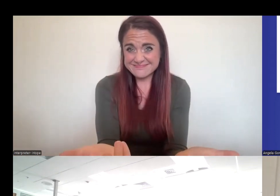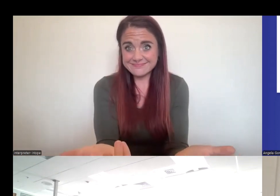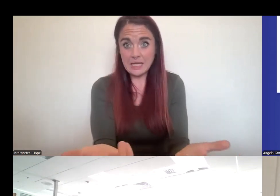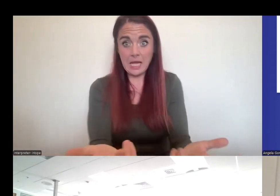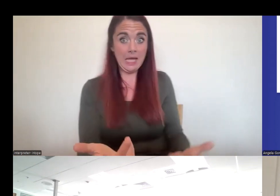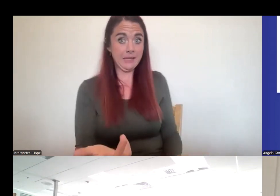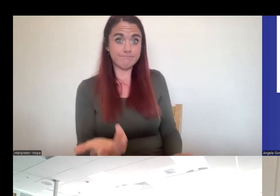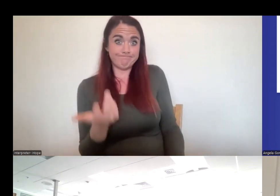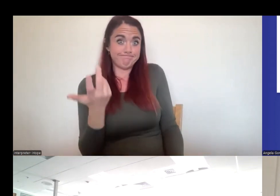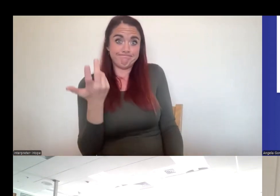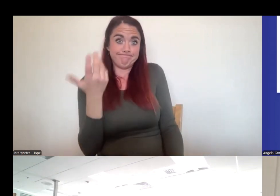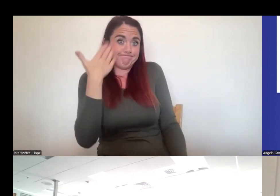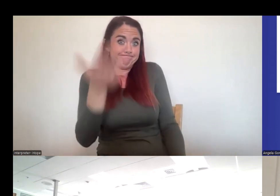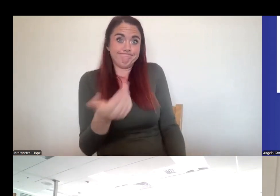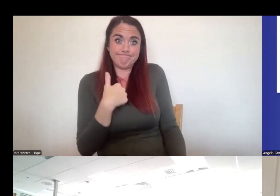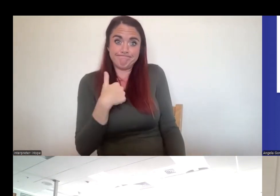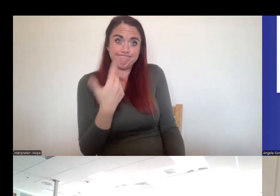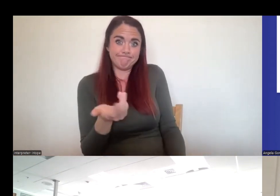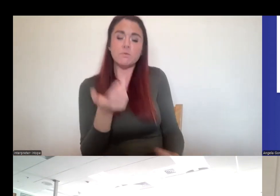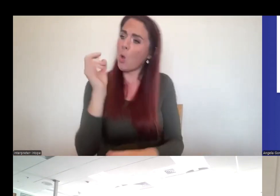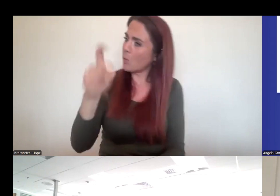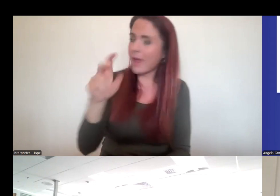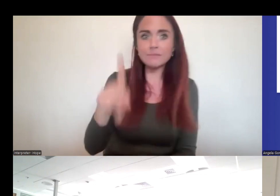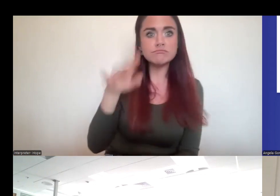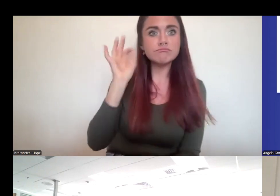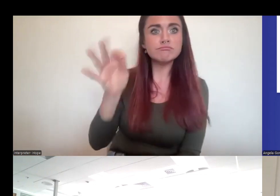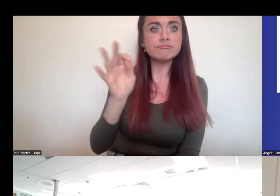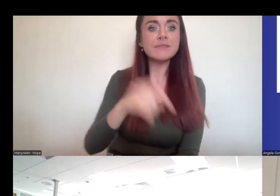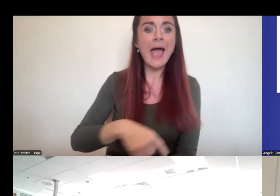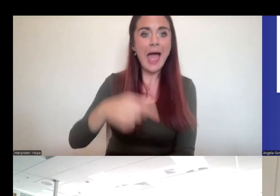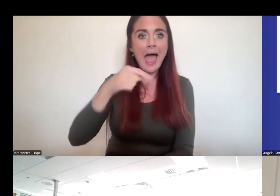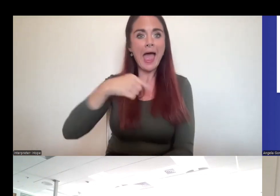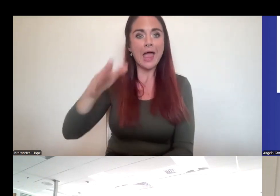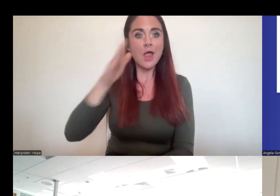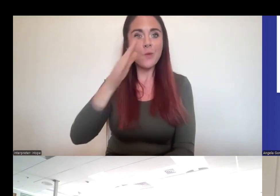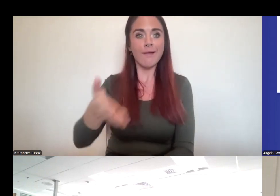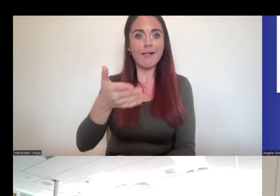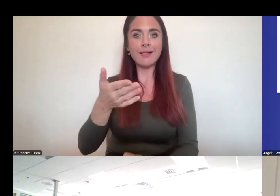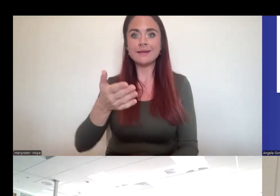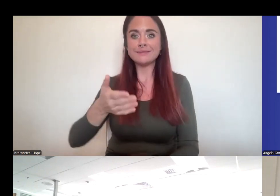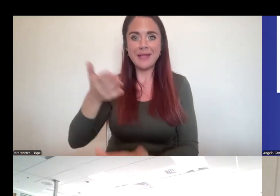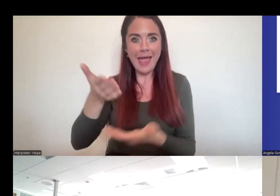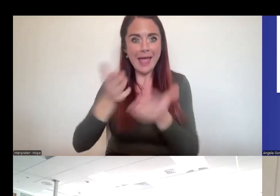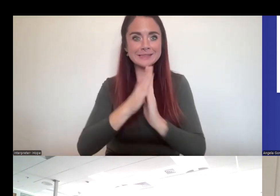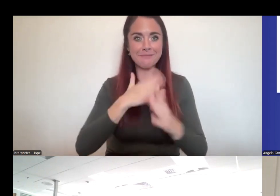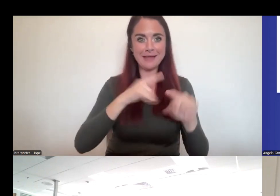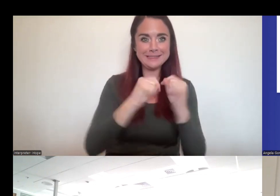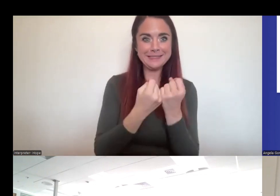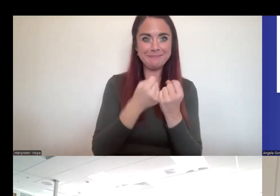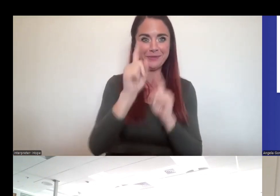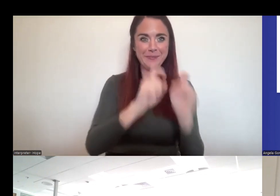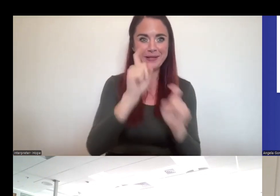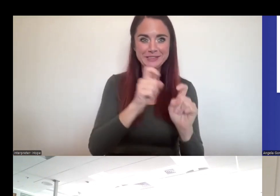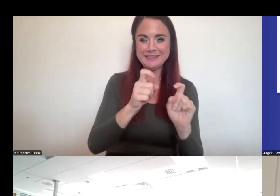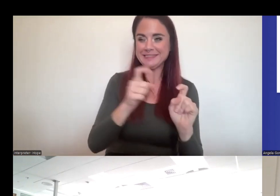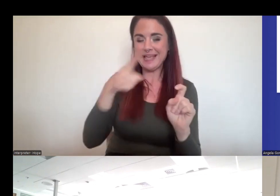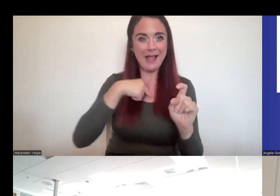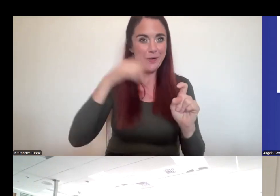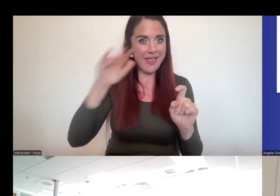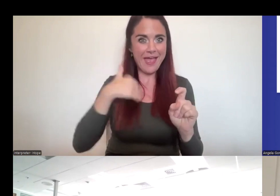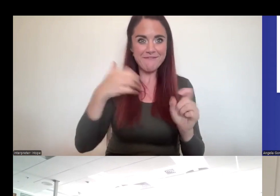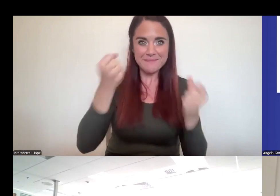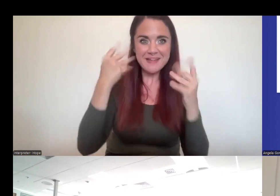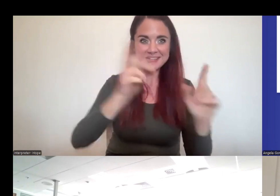Yeah. I do not know. Okay, so I will bring these questions back to the team. I do know that we have several